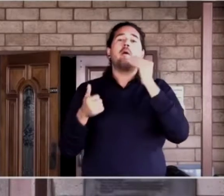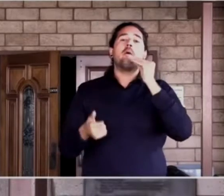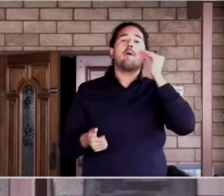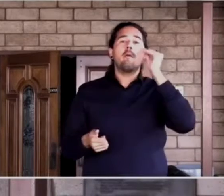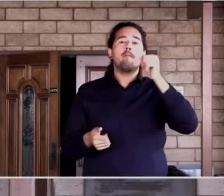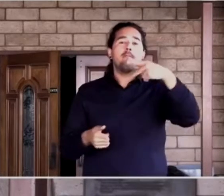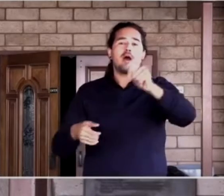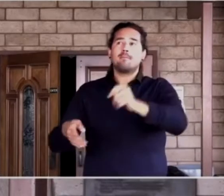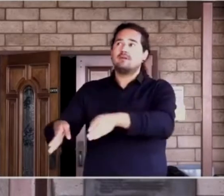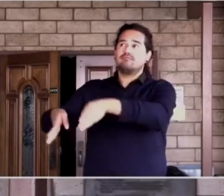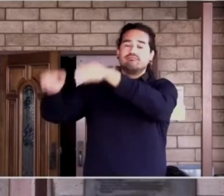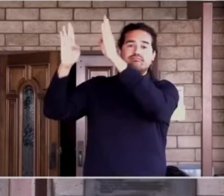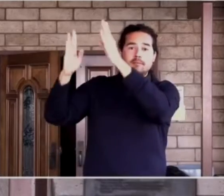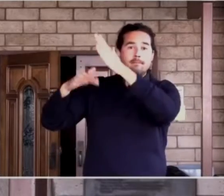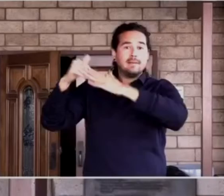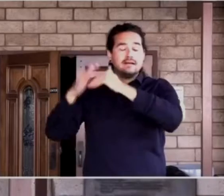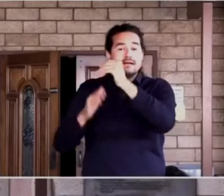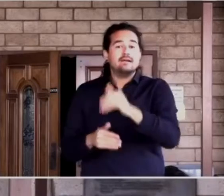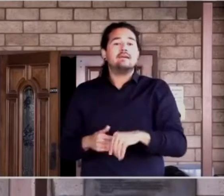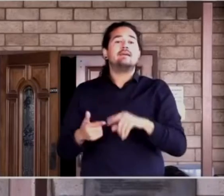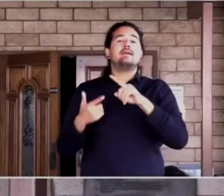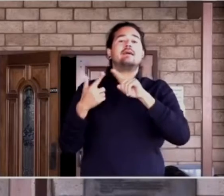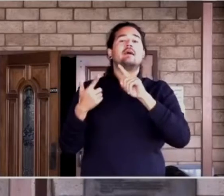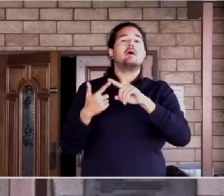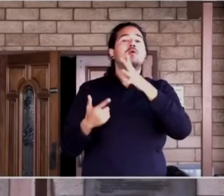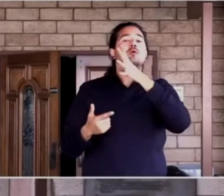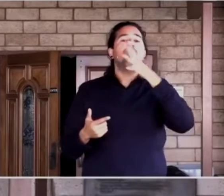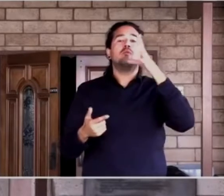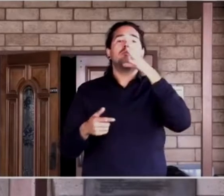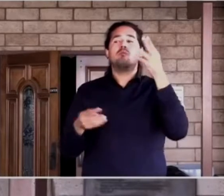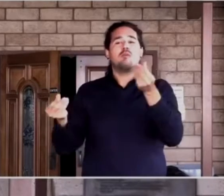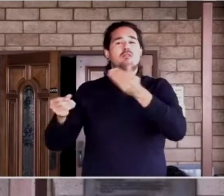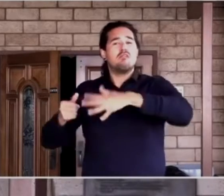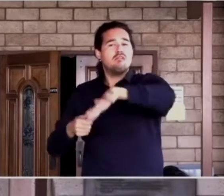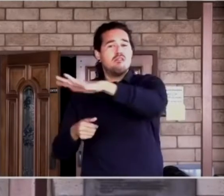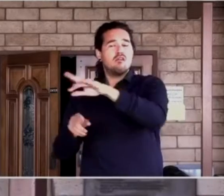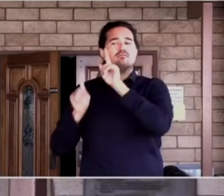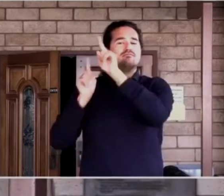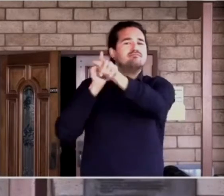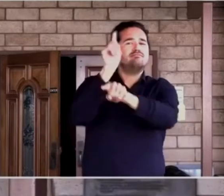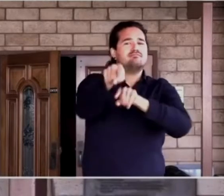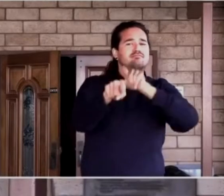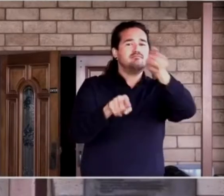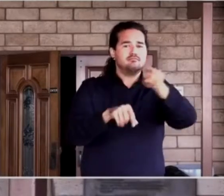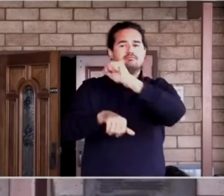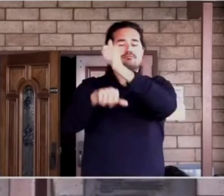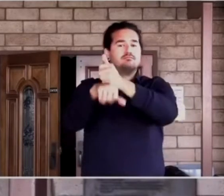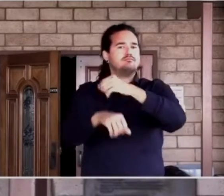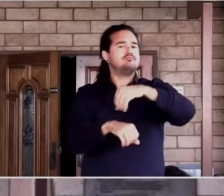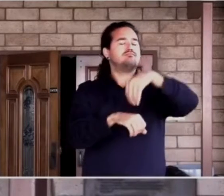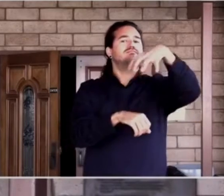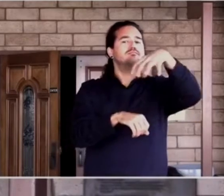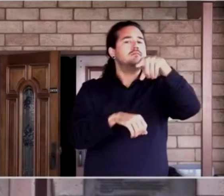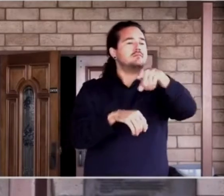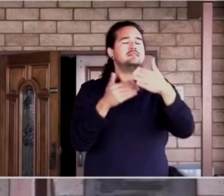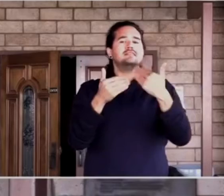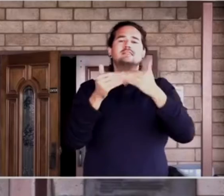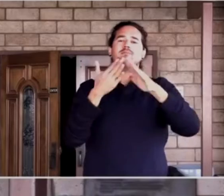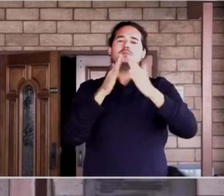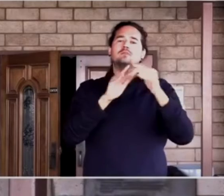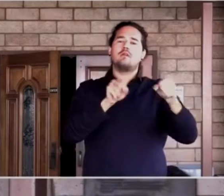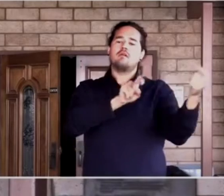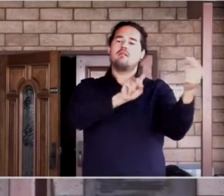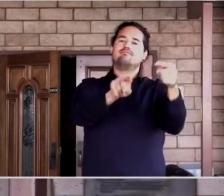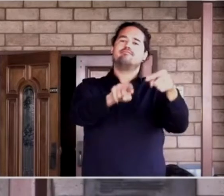access. I also wanted to provide you with some updates about our county's progress in achieving vaccination of our community.